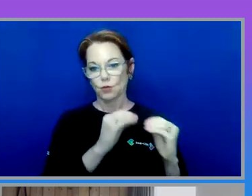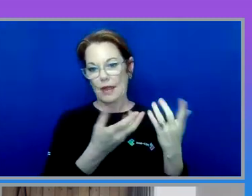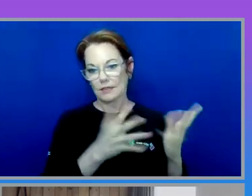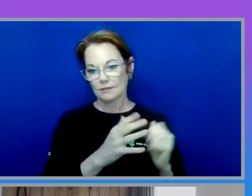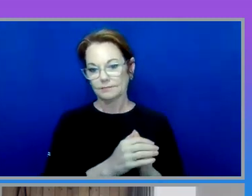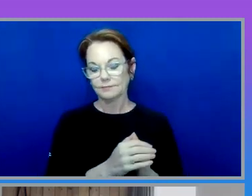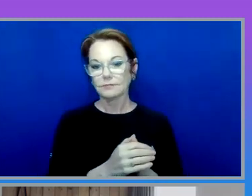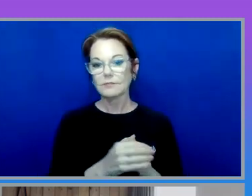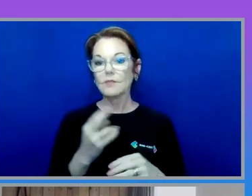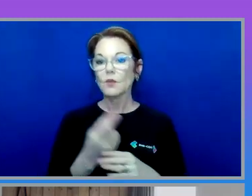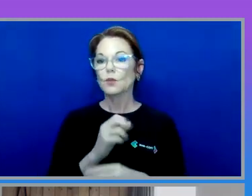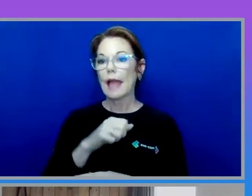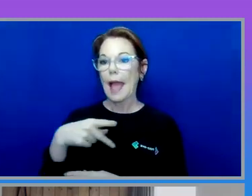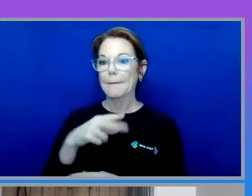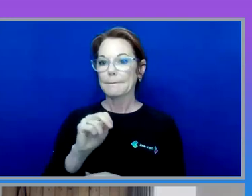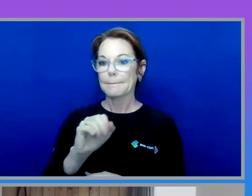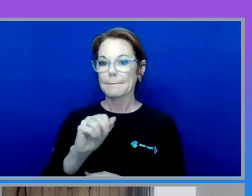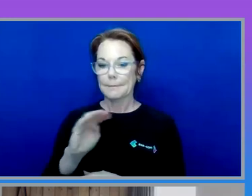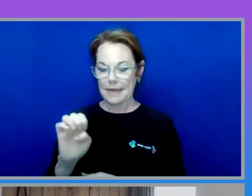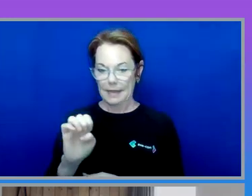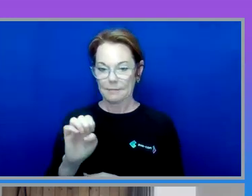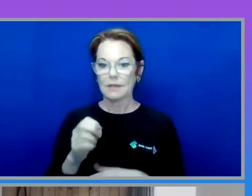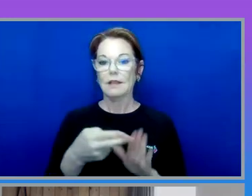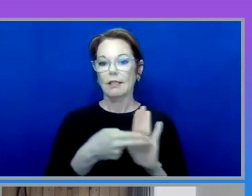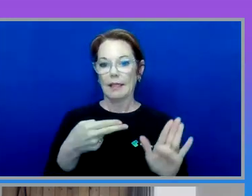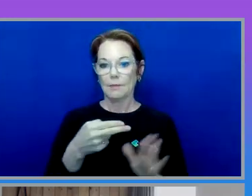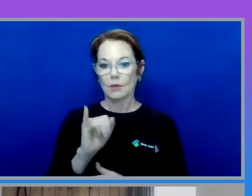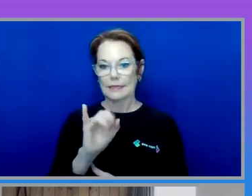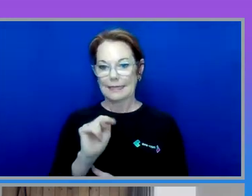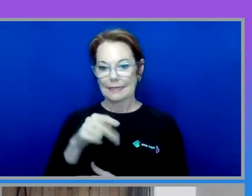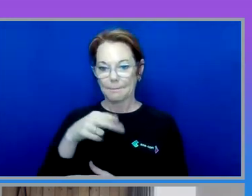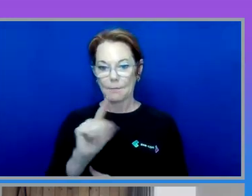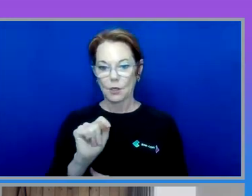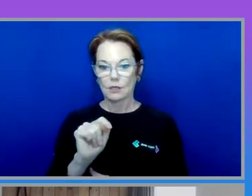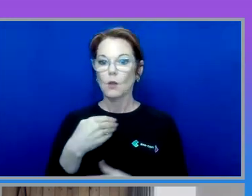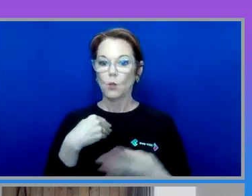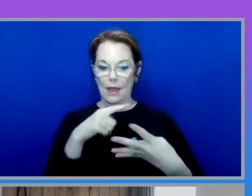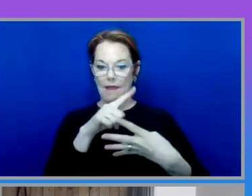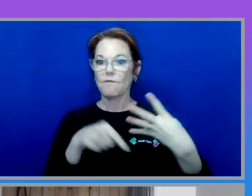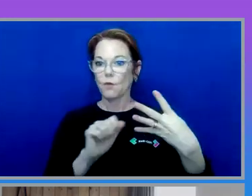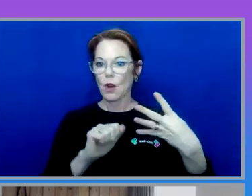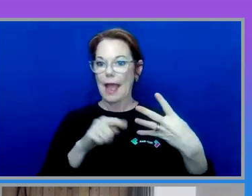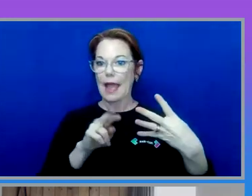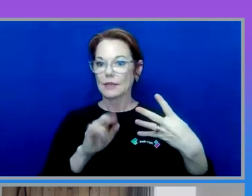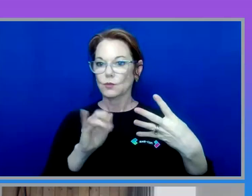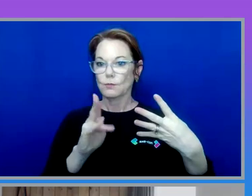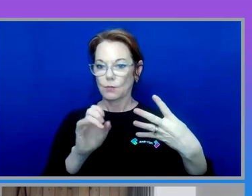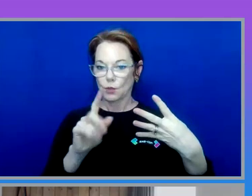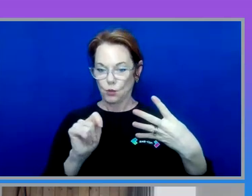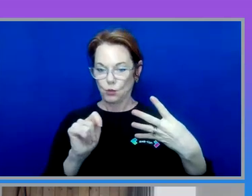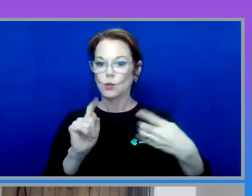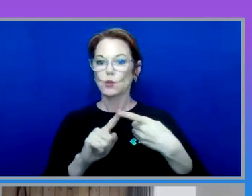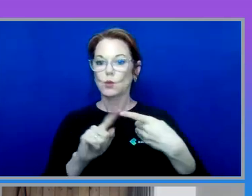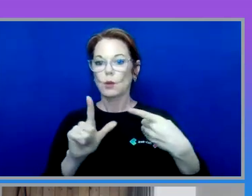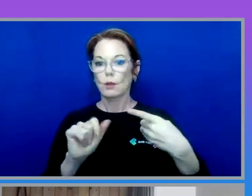and use the application name labeled input. We've added the for attribute to the label element and the